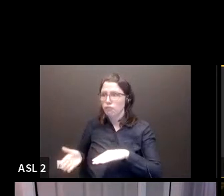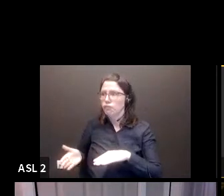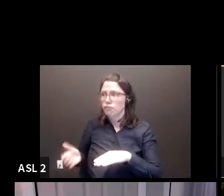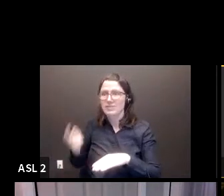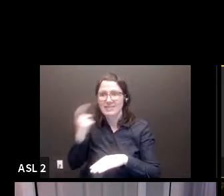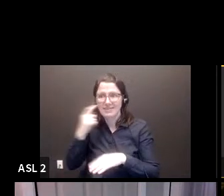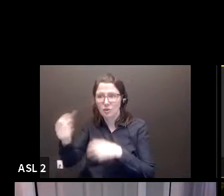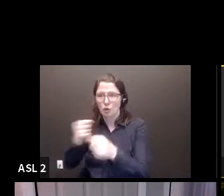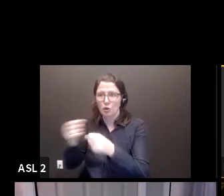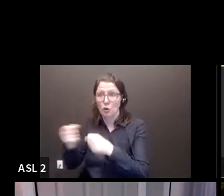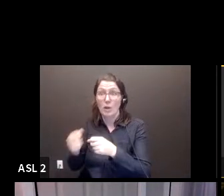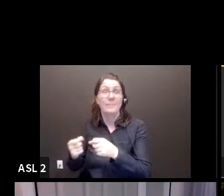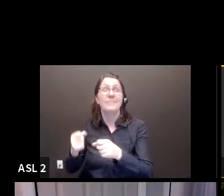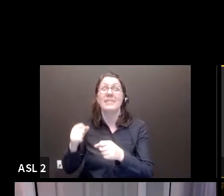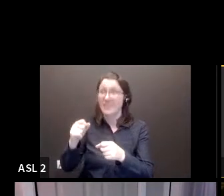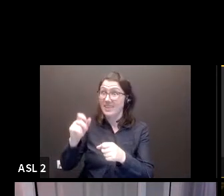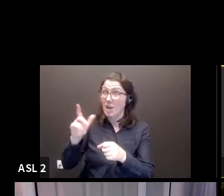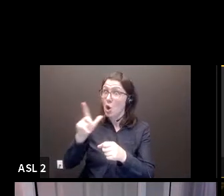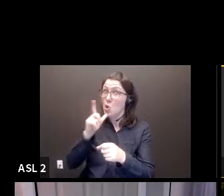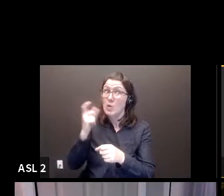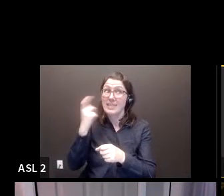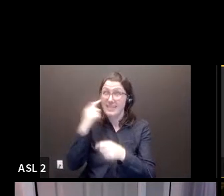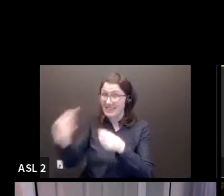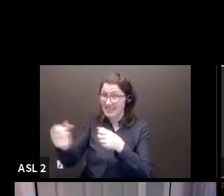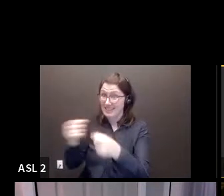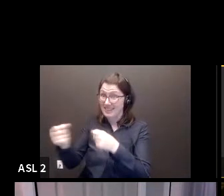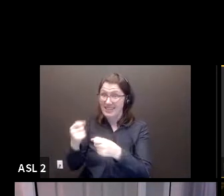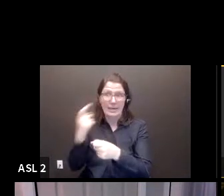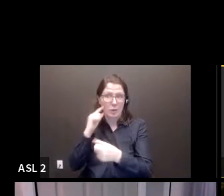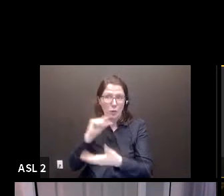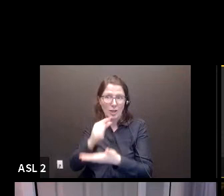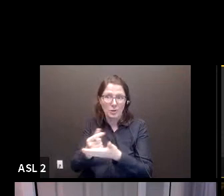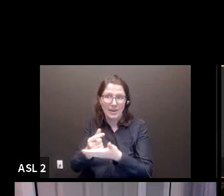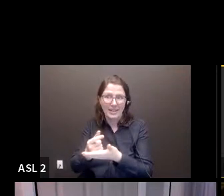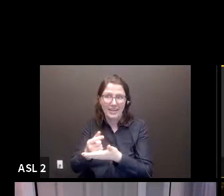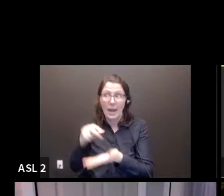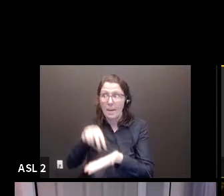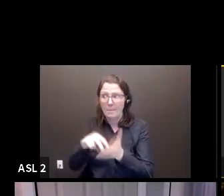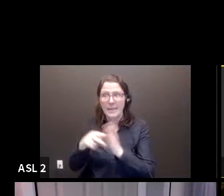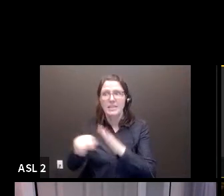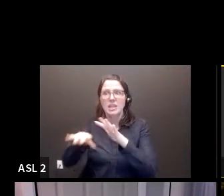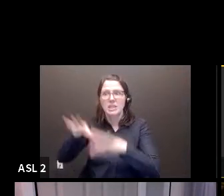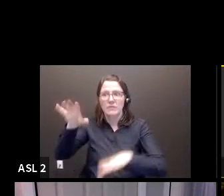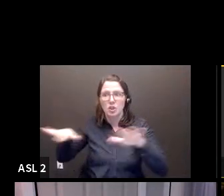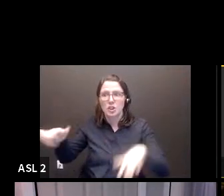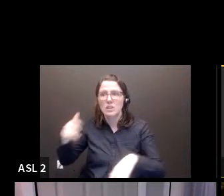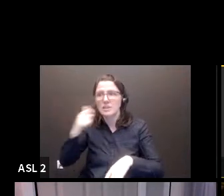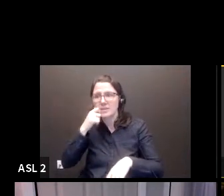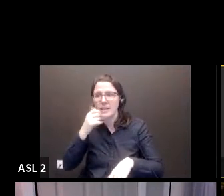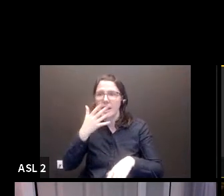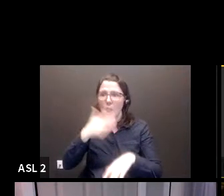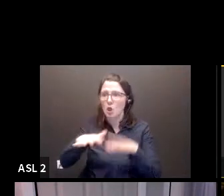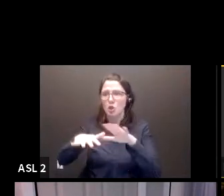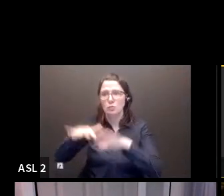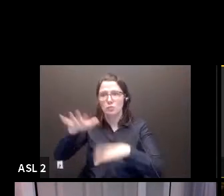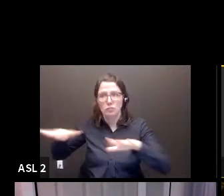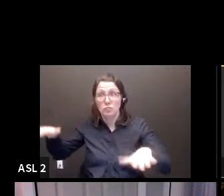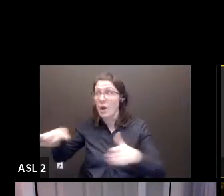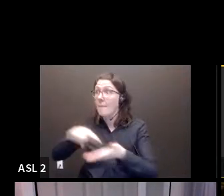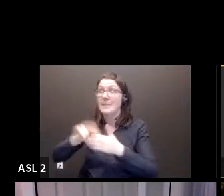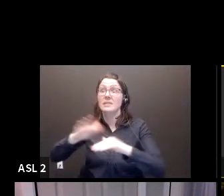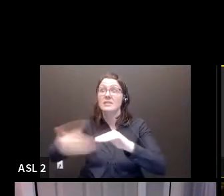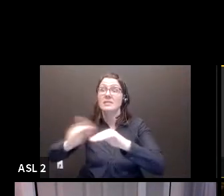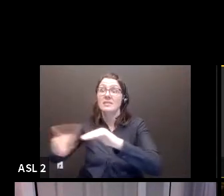our most diverse grad graduation classes in history those are just simple facts there's no glossing that on whatsoever